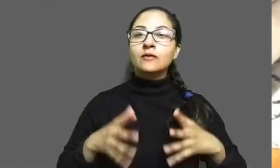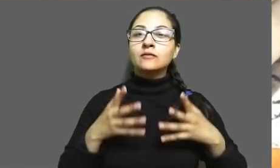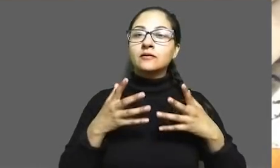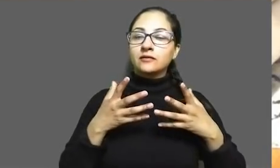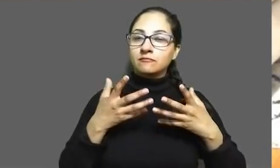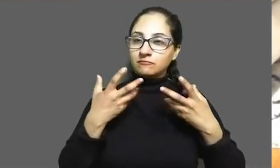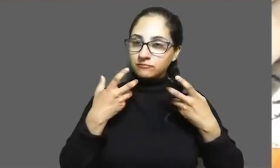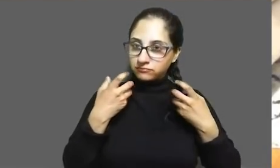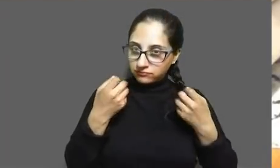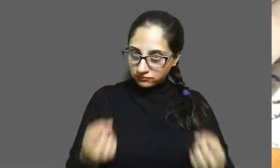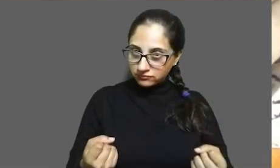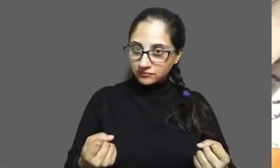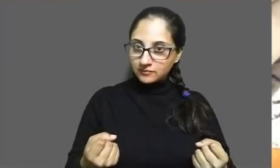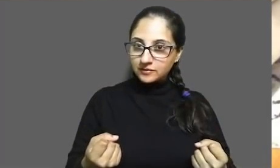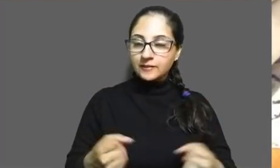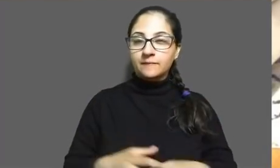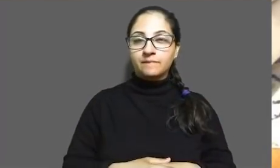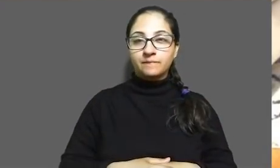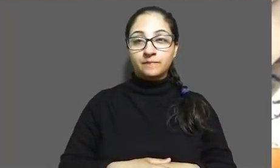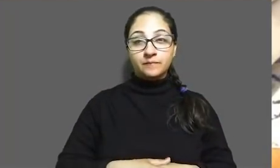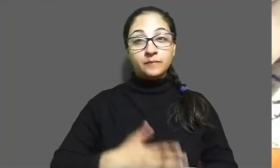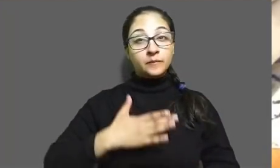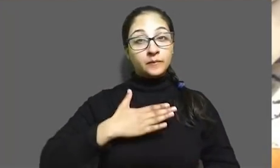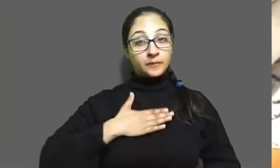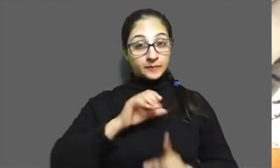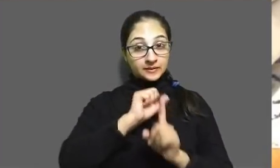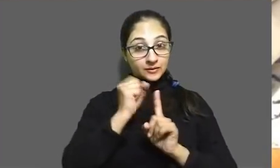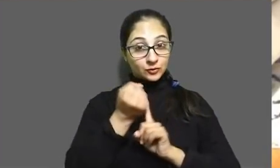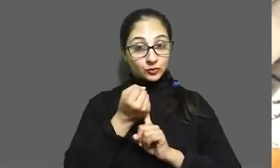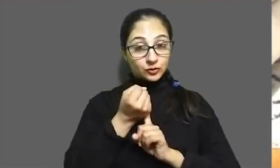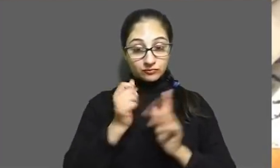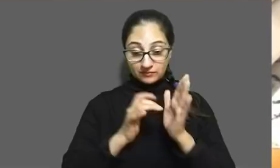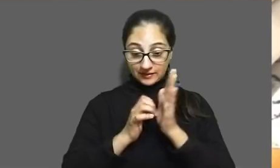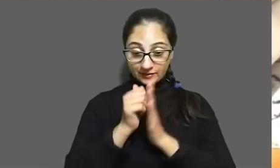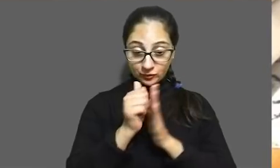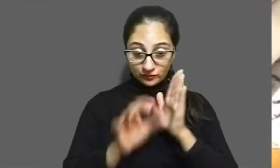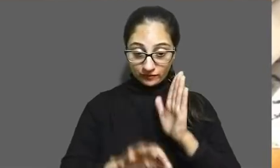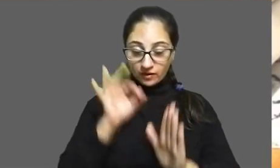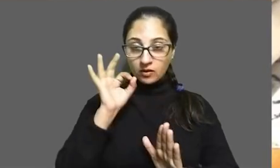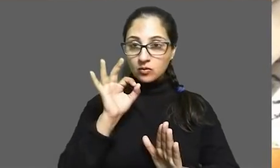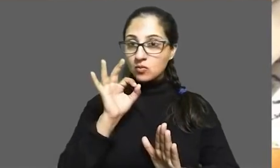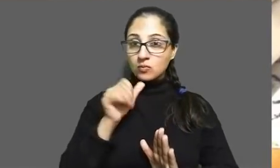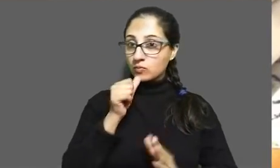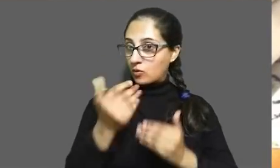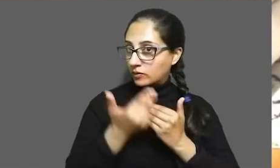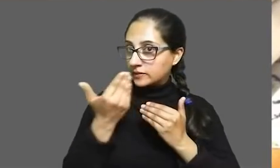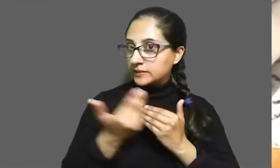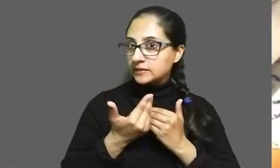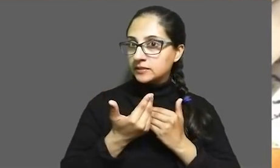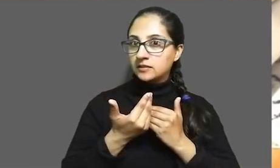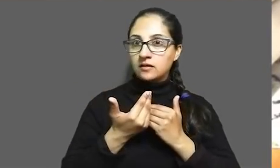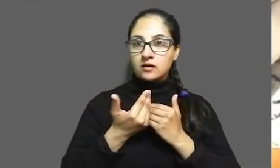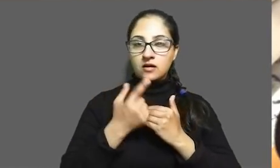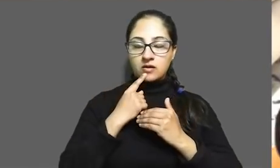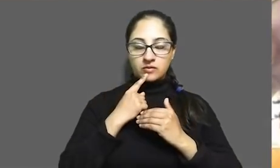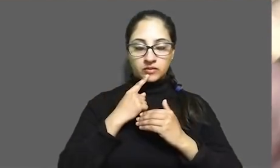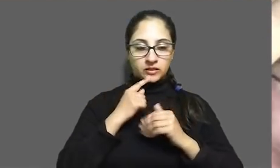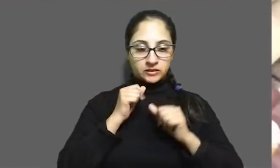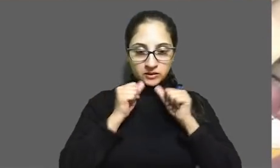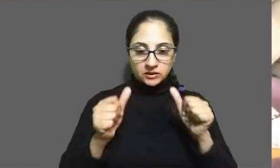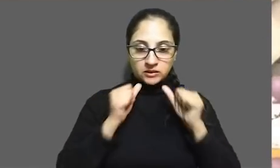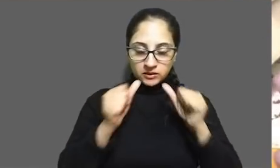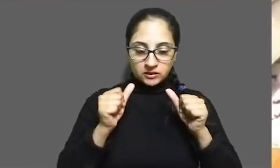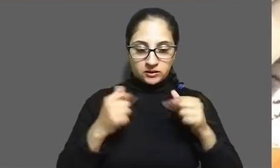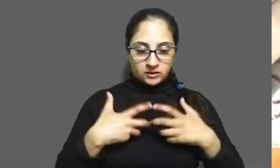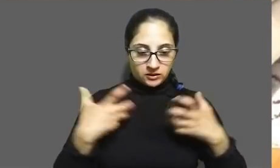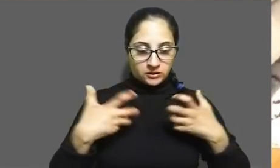it's only when I finally leaned into acceptance, and it took me a while to get there, that the world opened